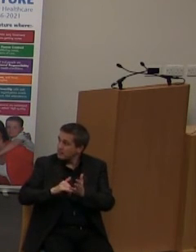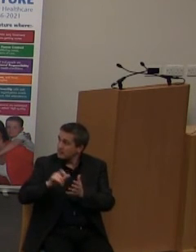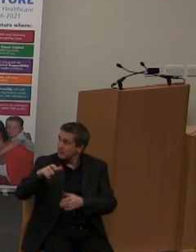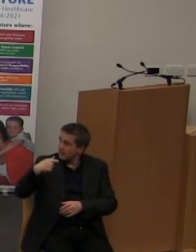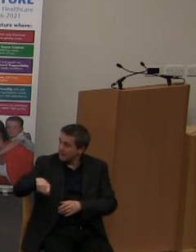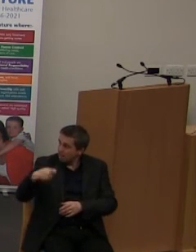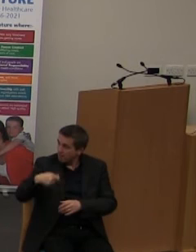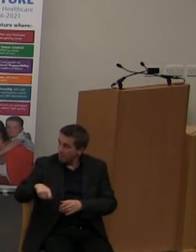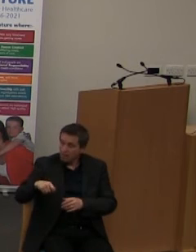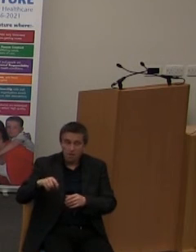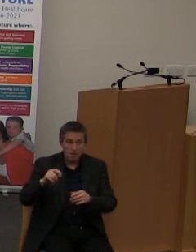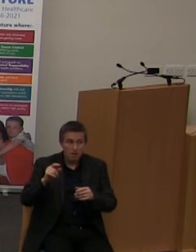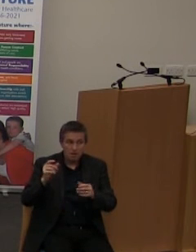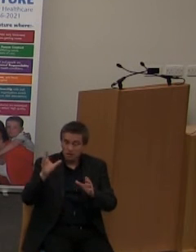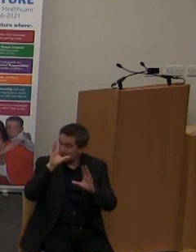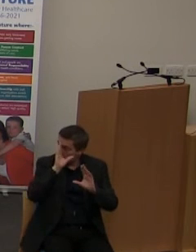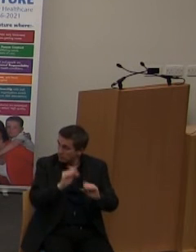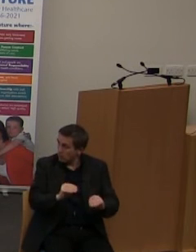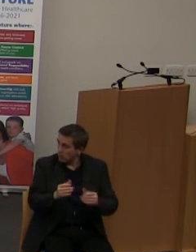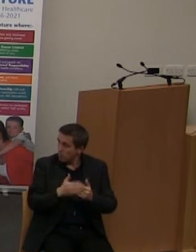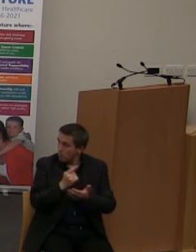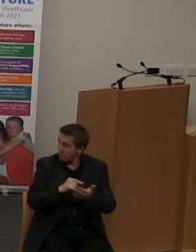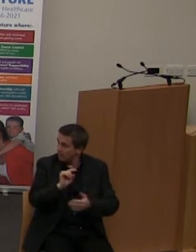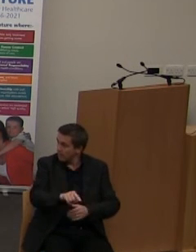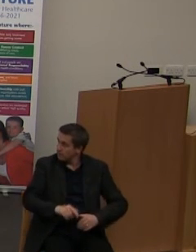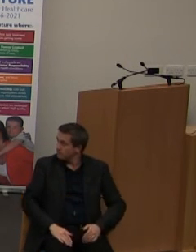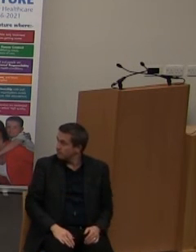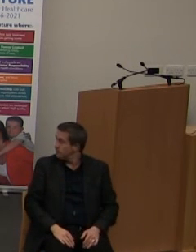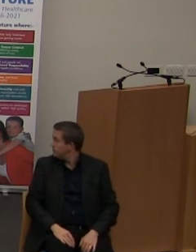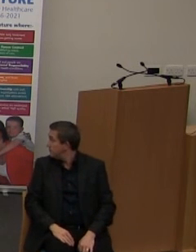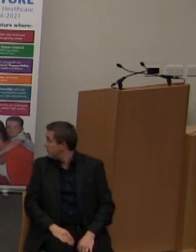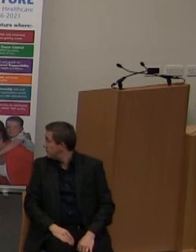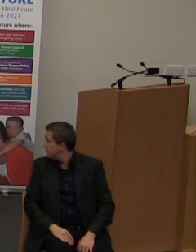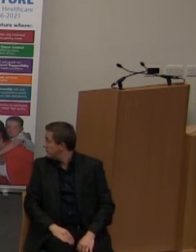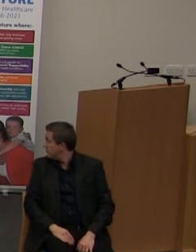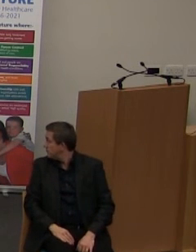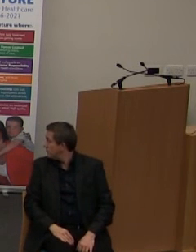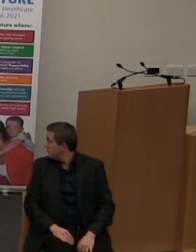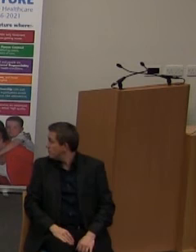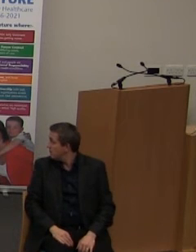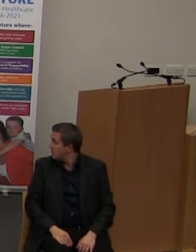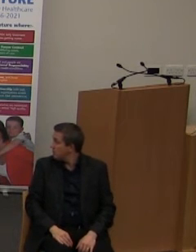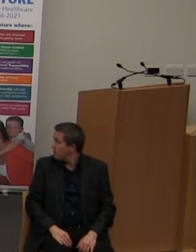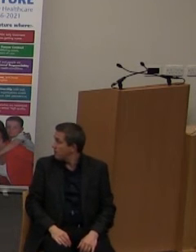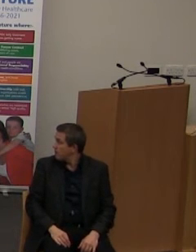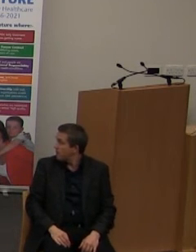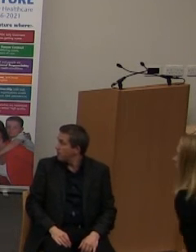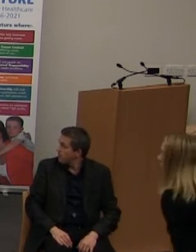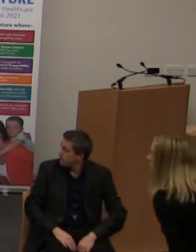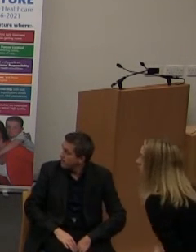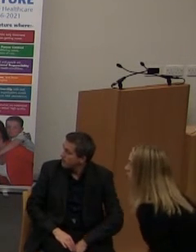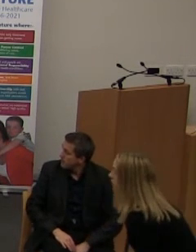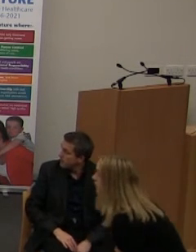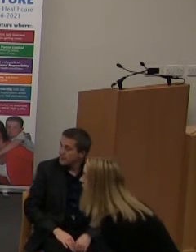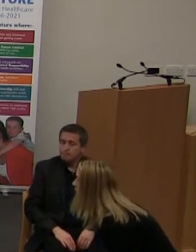perhaps give me some enlightenment on that, please. Maybe we could give a little bit of the local context first, if that would be